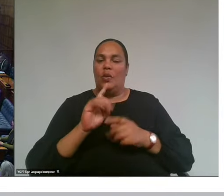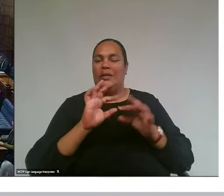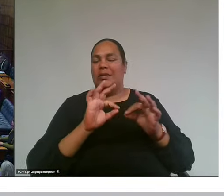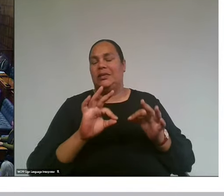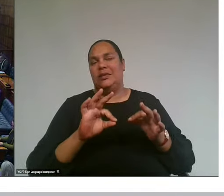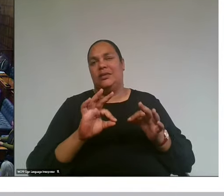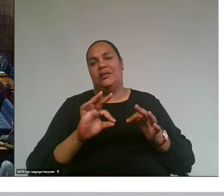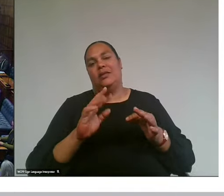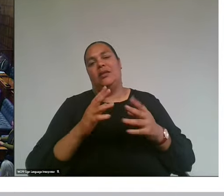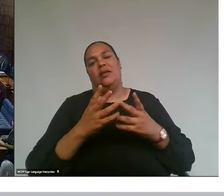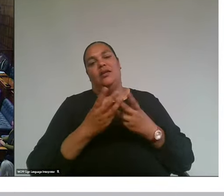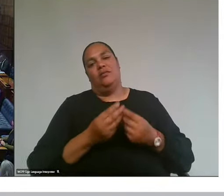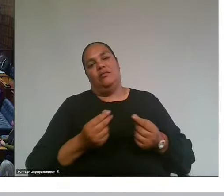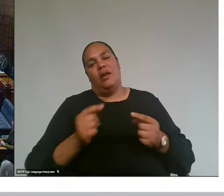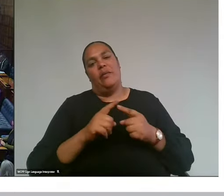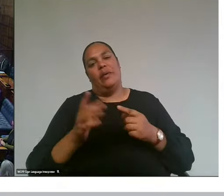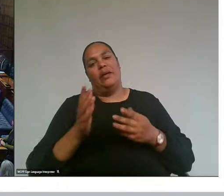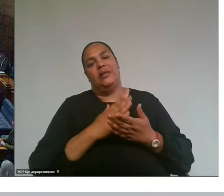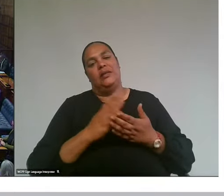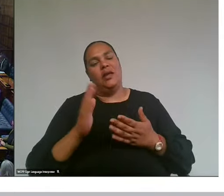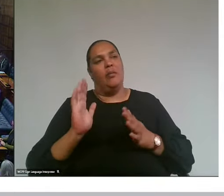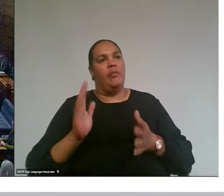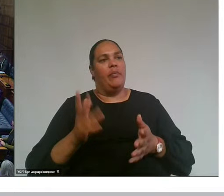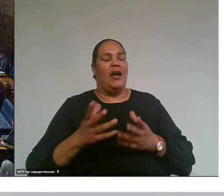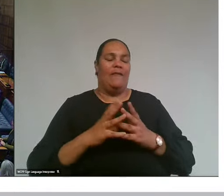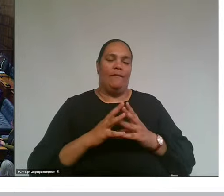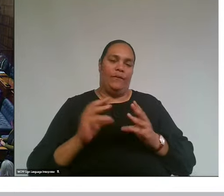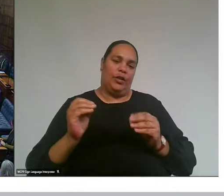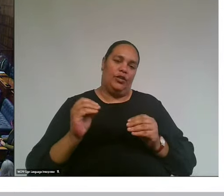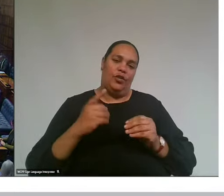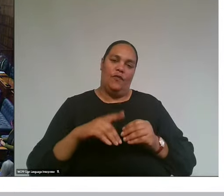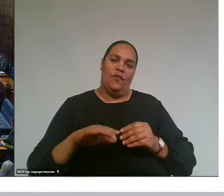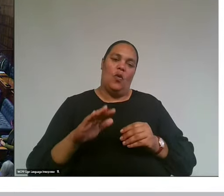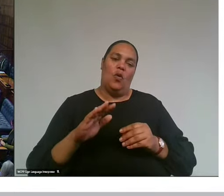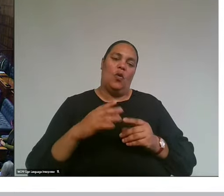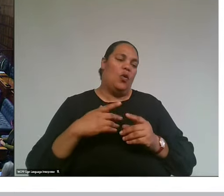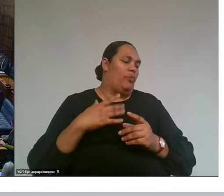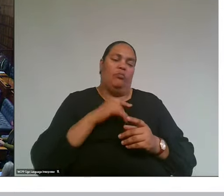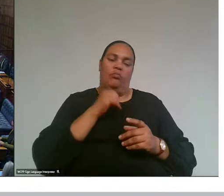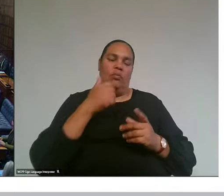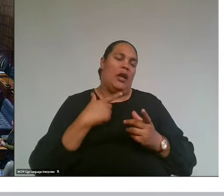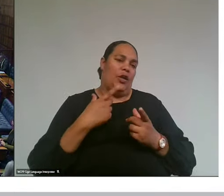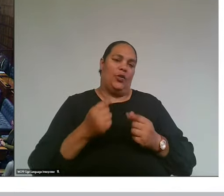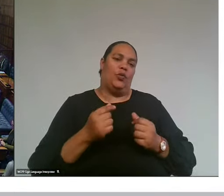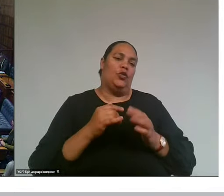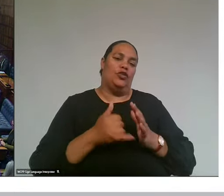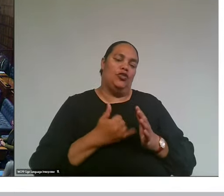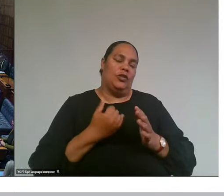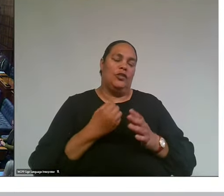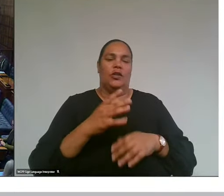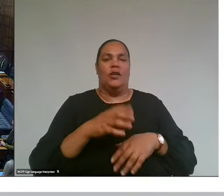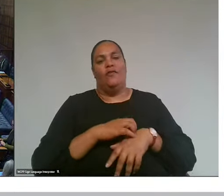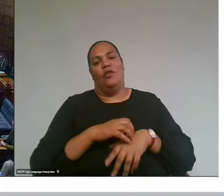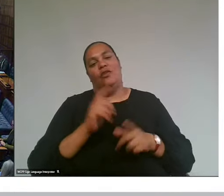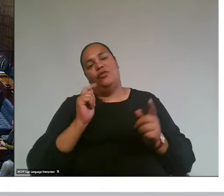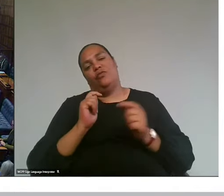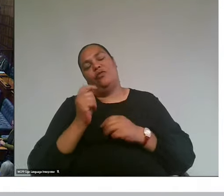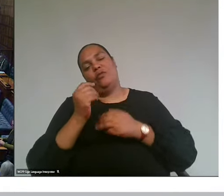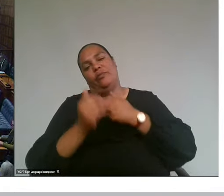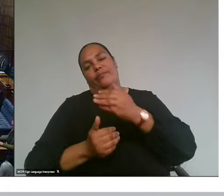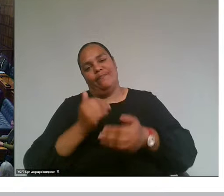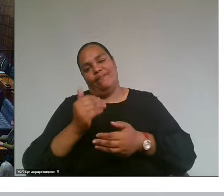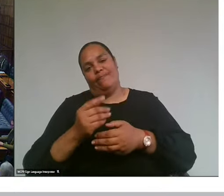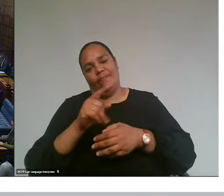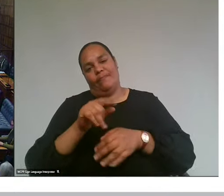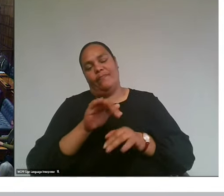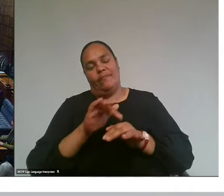those leases and some of them were just done for the sake of doing them just to frustrate the transformation process so